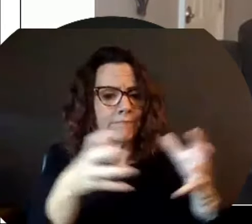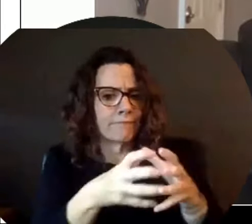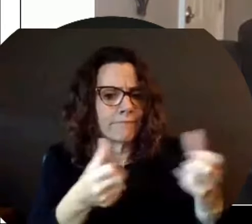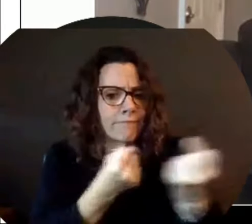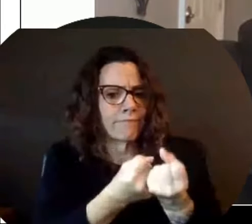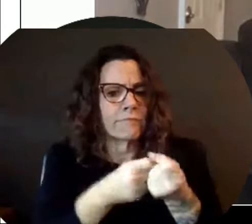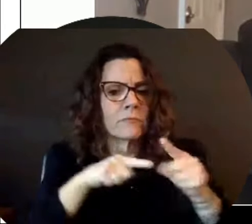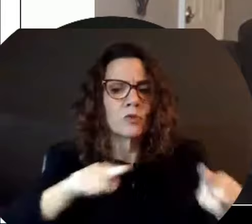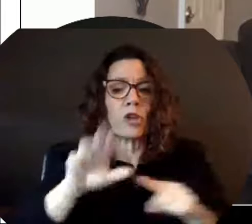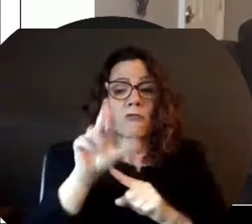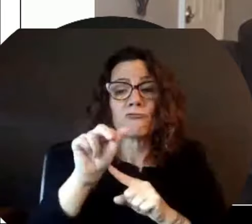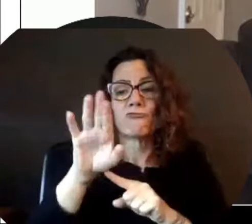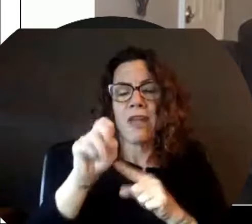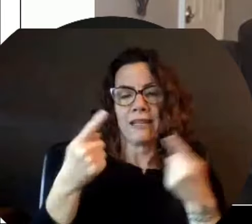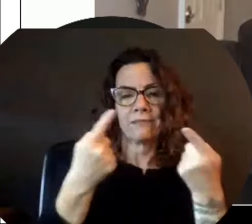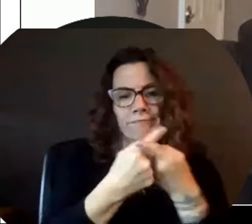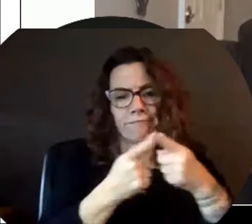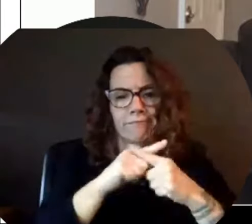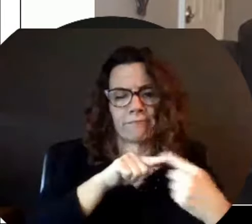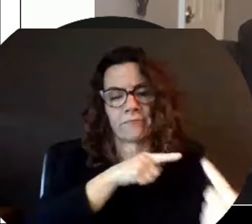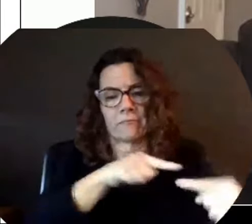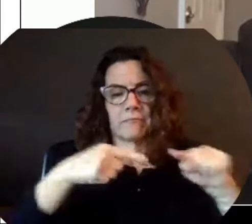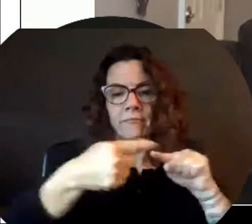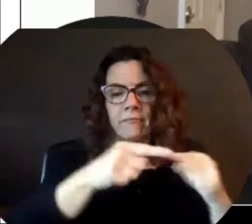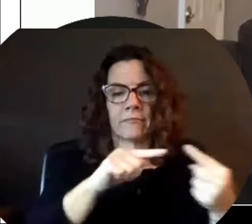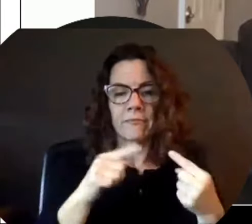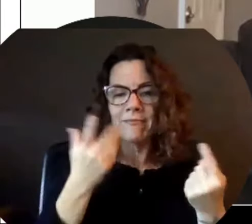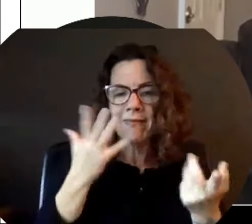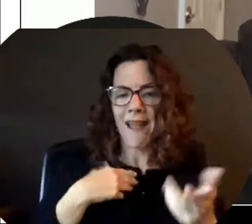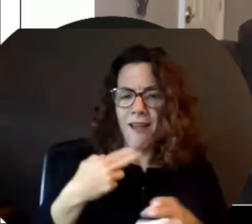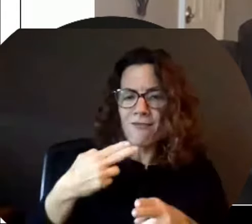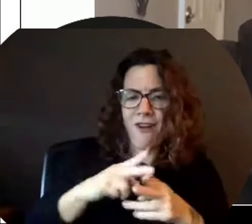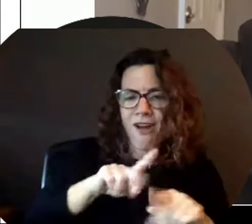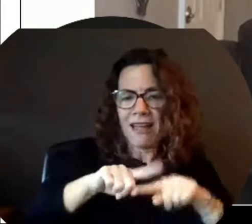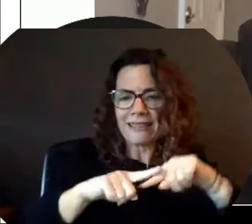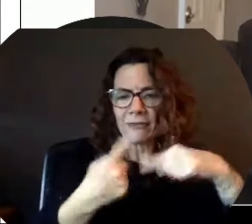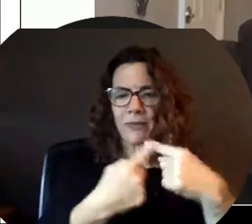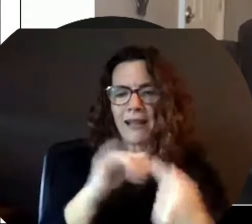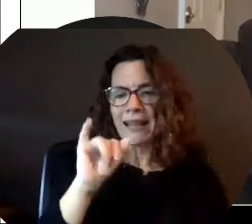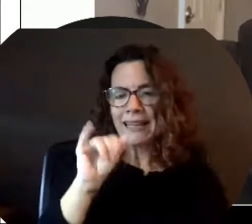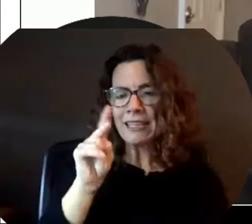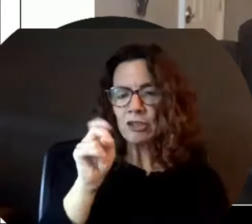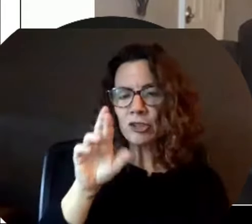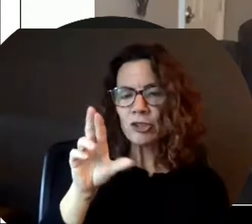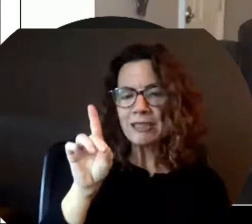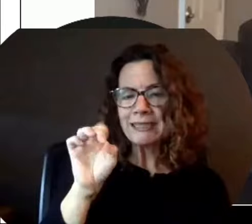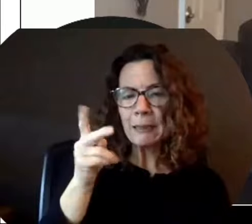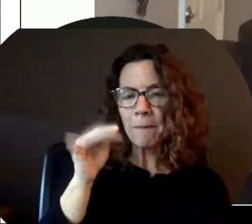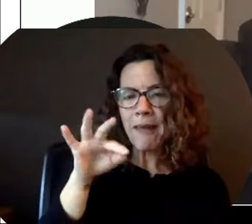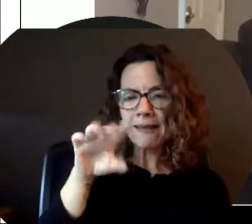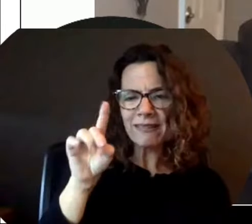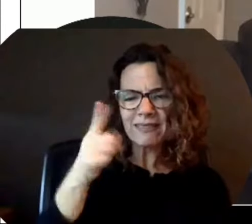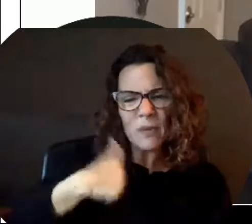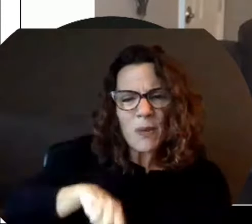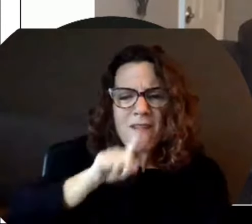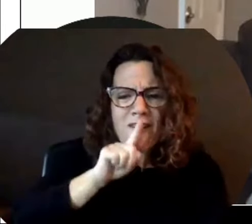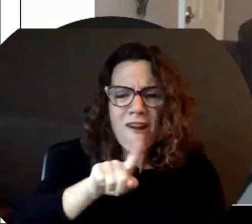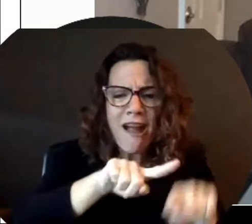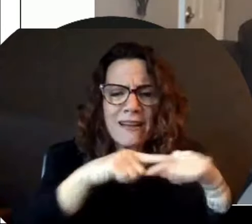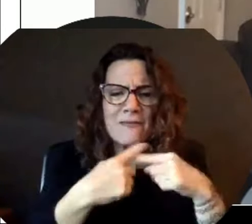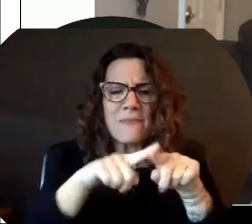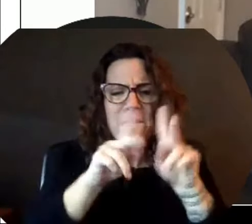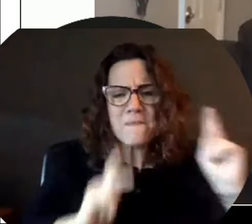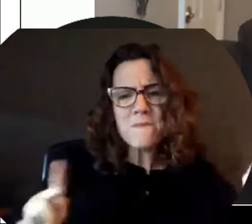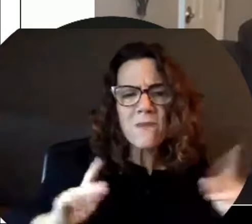about until it's necessary. But when you're in prison, it very quickly becomes necessary, because You have to deal with each other, and you have to deal with the system that is